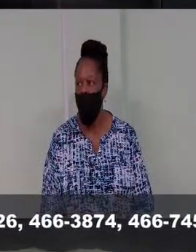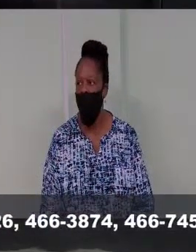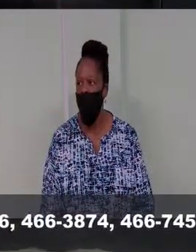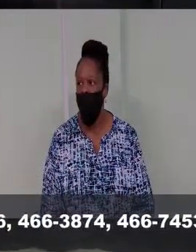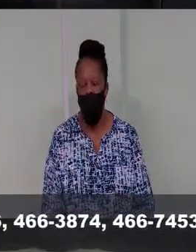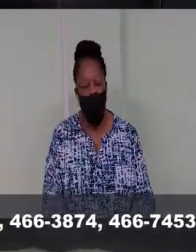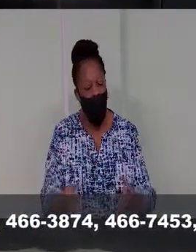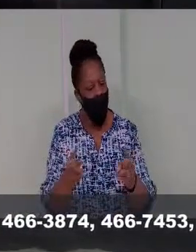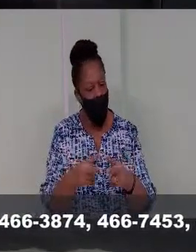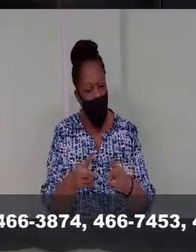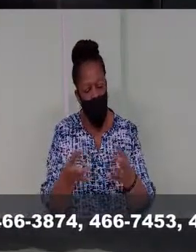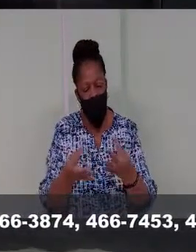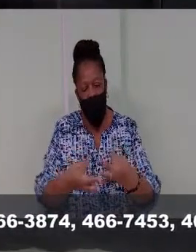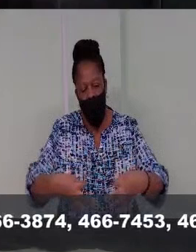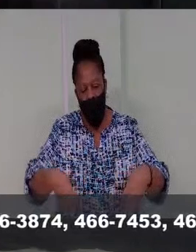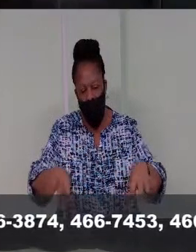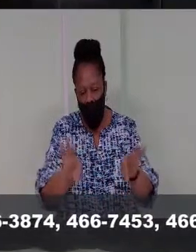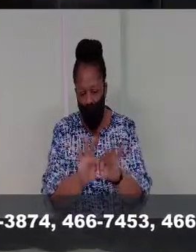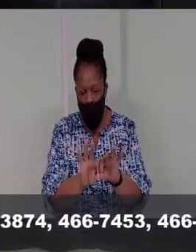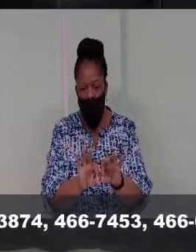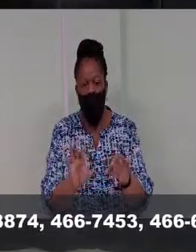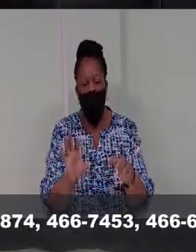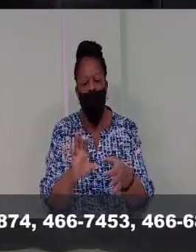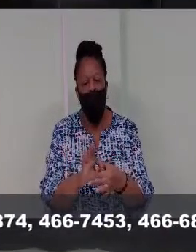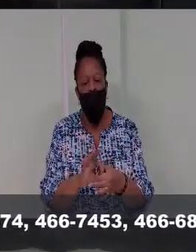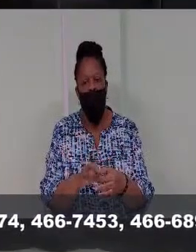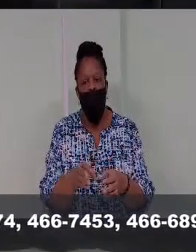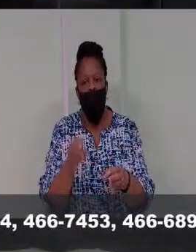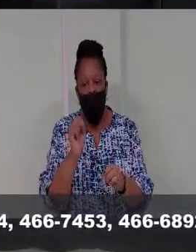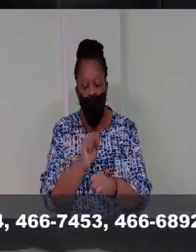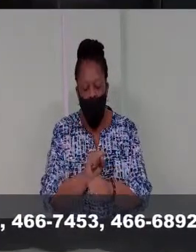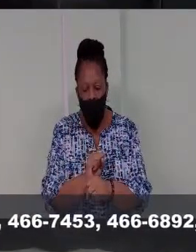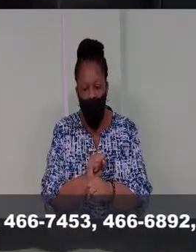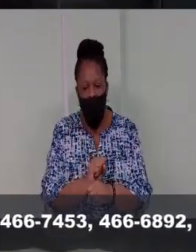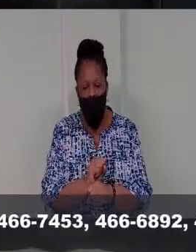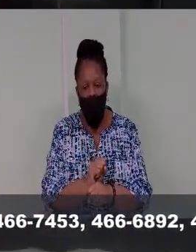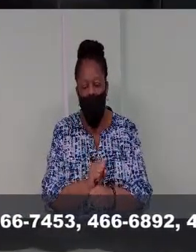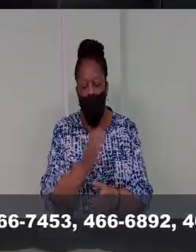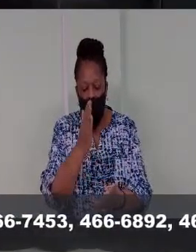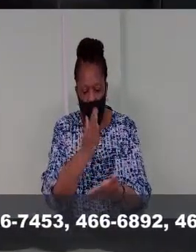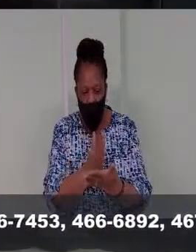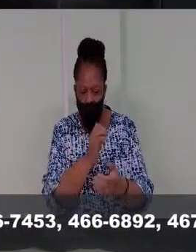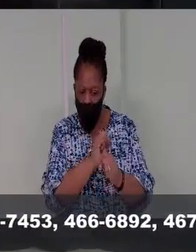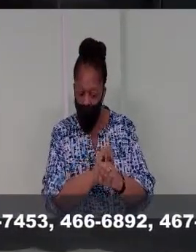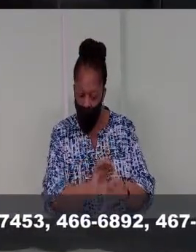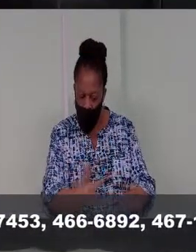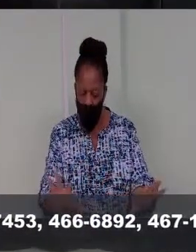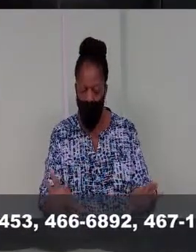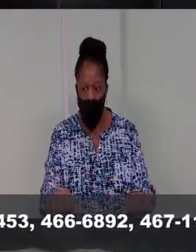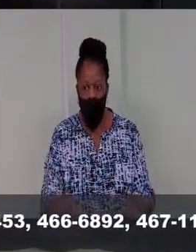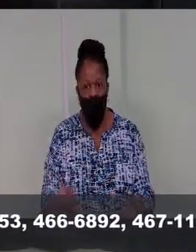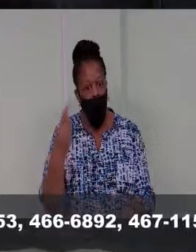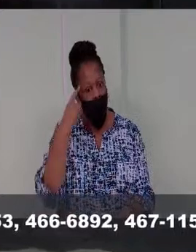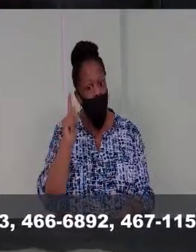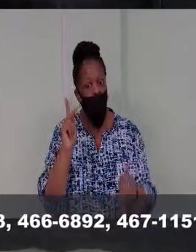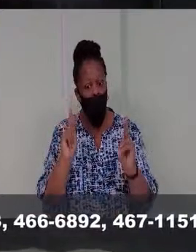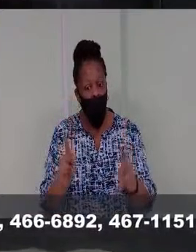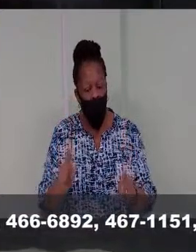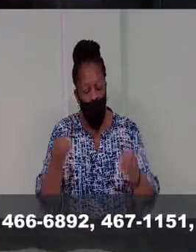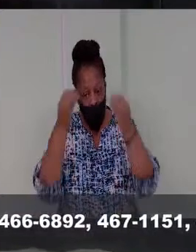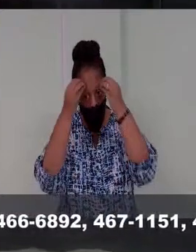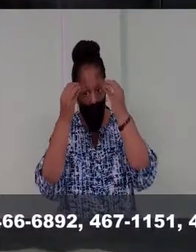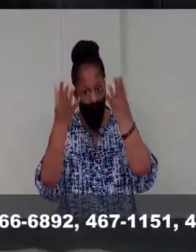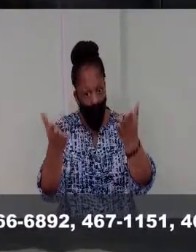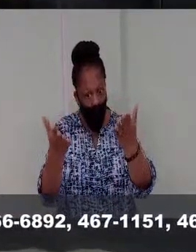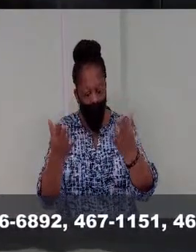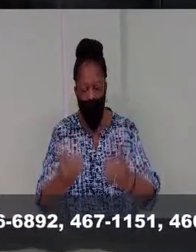and important component to our efforts to prevent spread will be compliance.